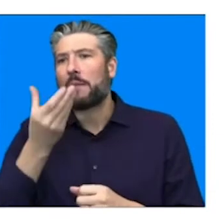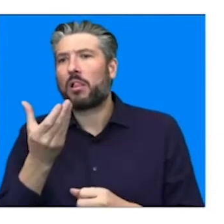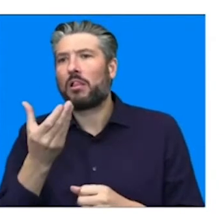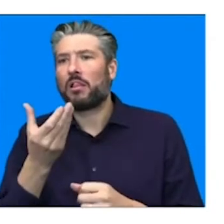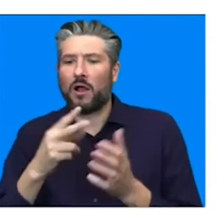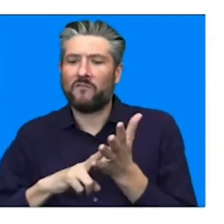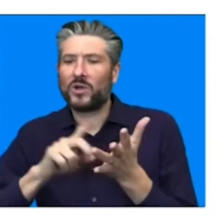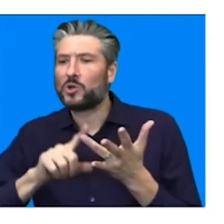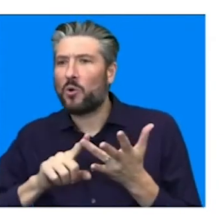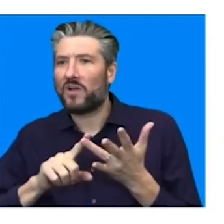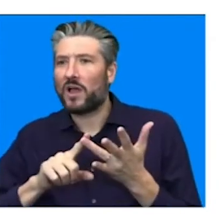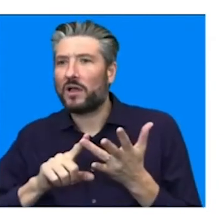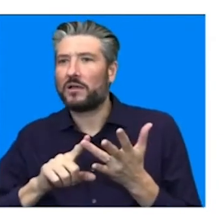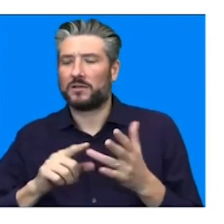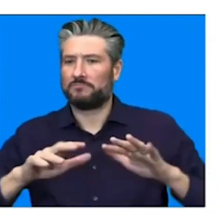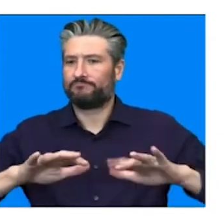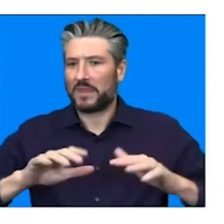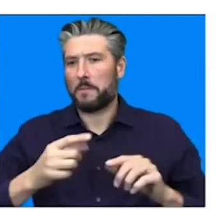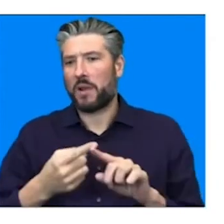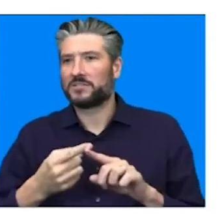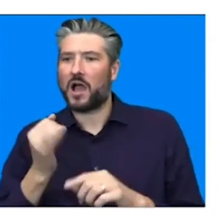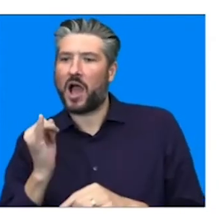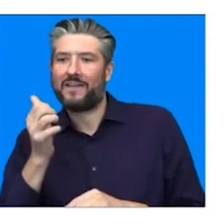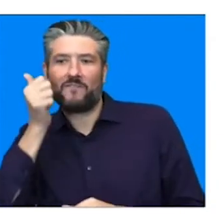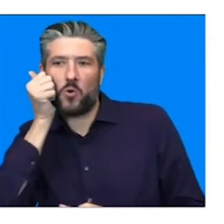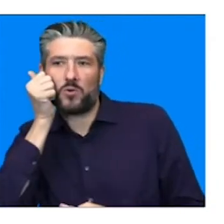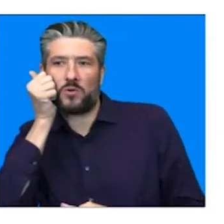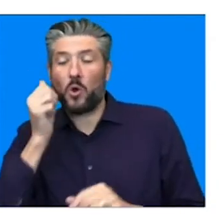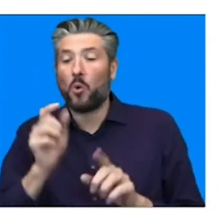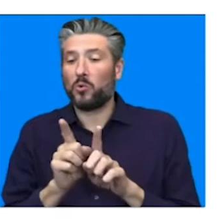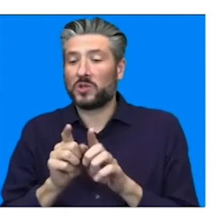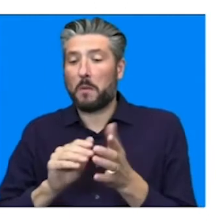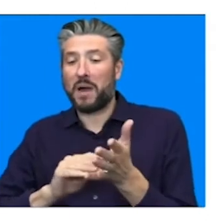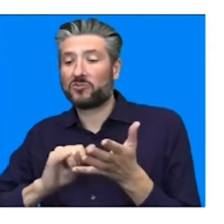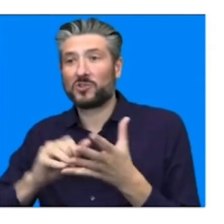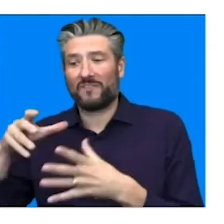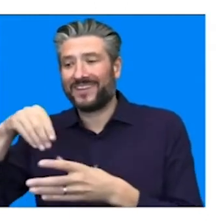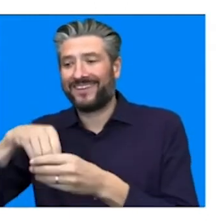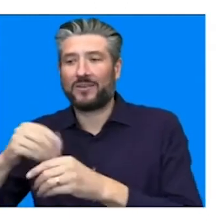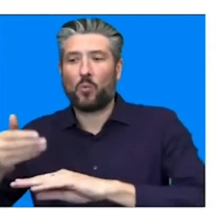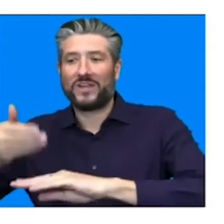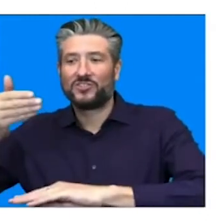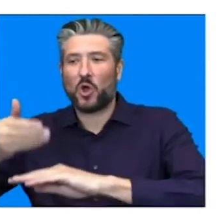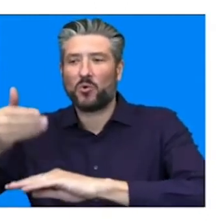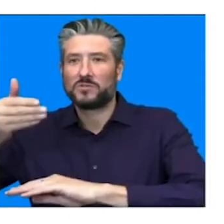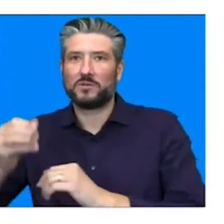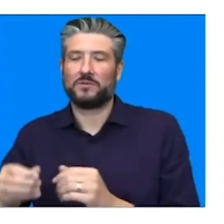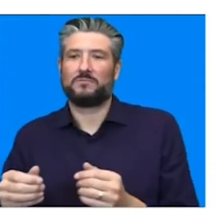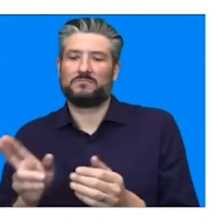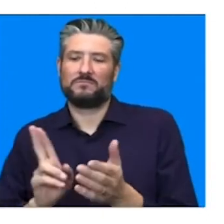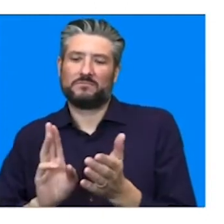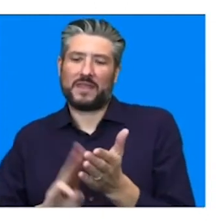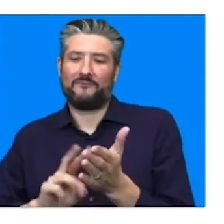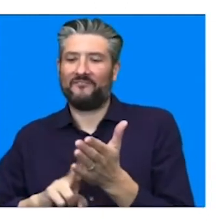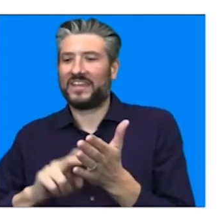iPhone, Microsoft Narrator, which is built into Windows, NVDA, which is a free screen reader and is now